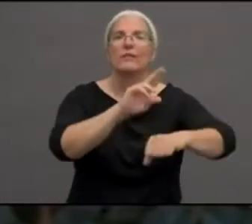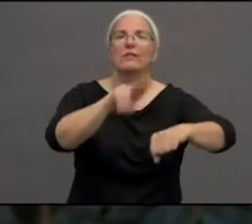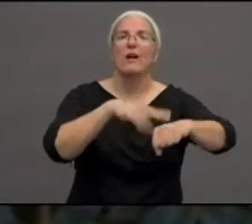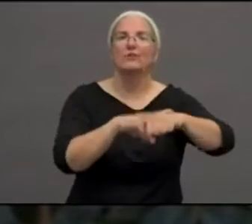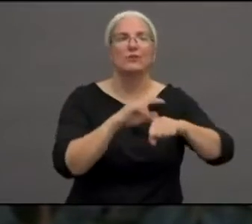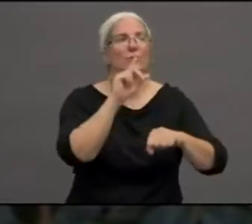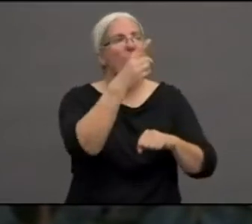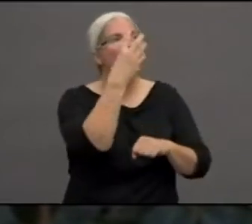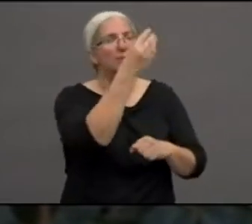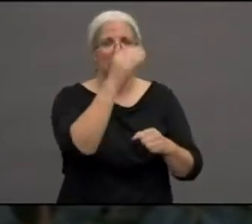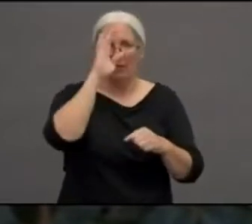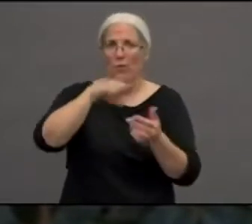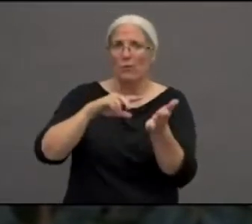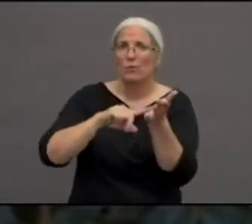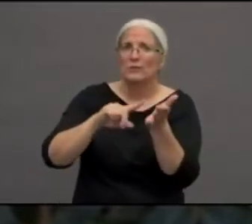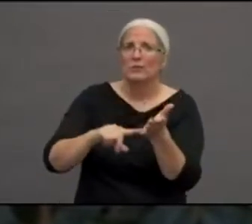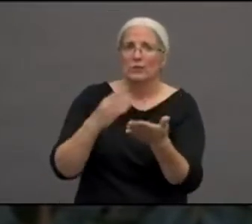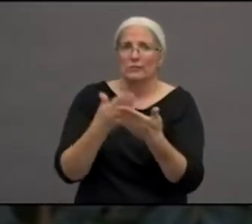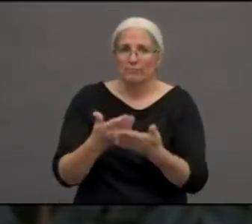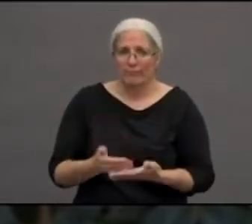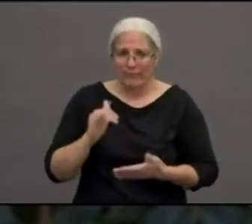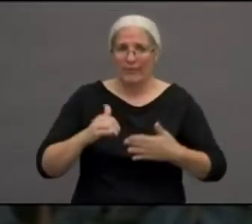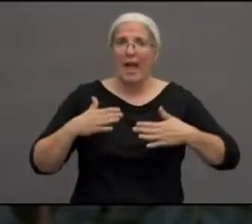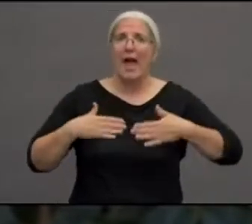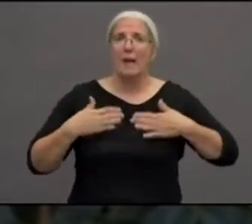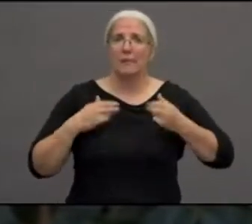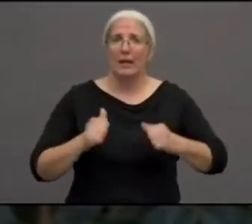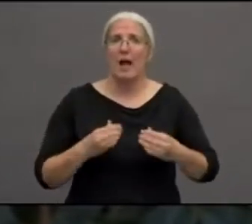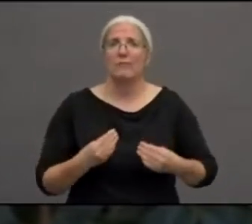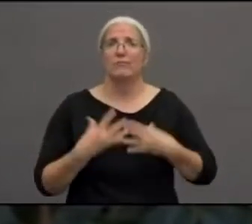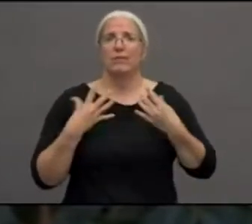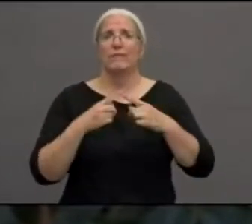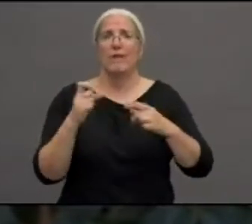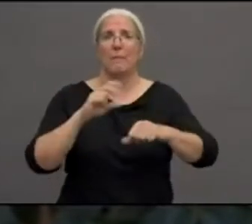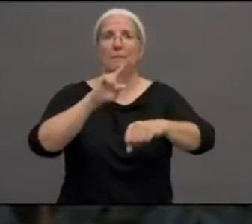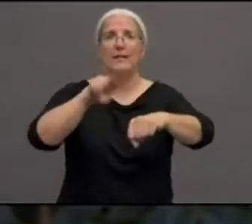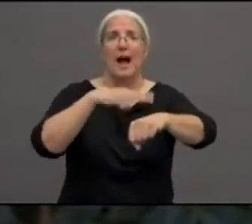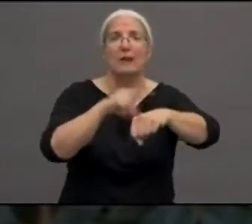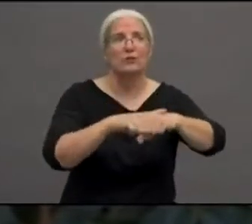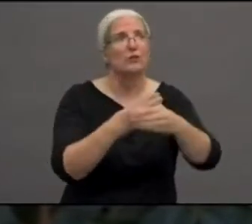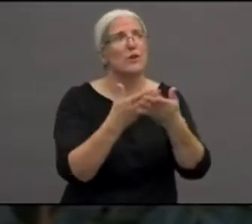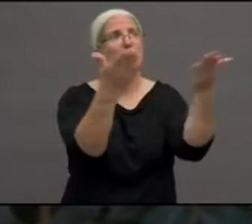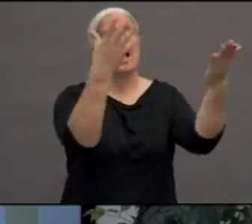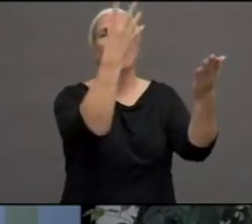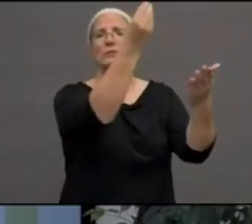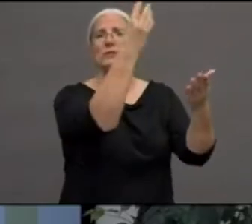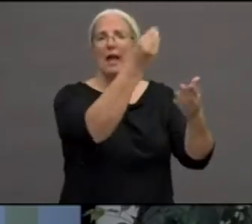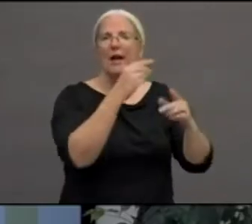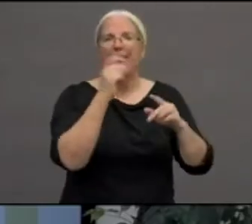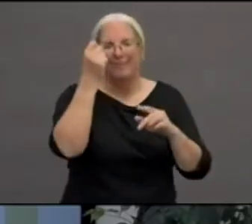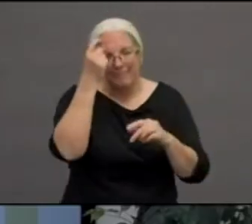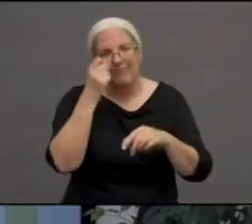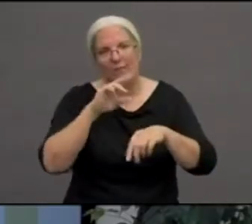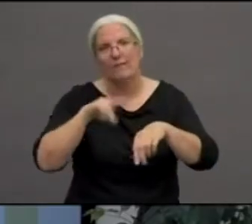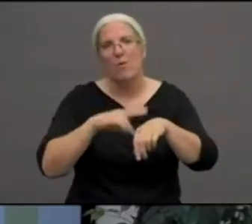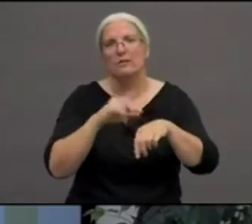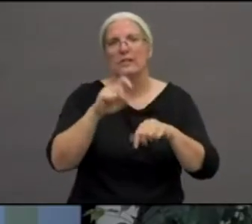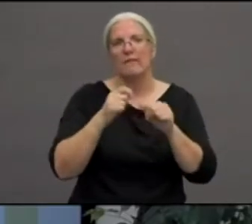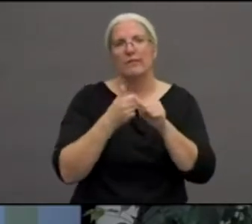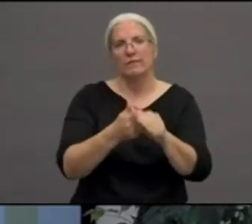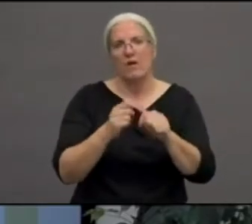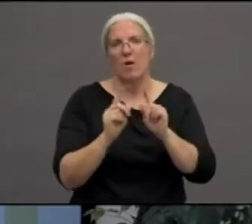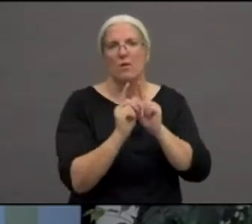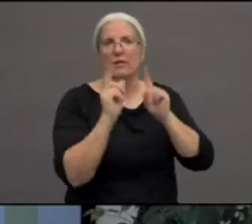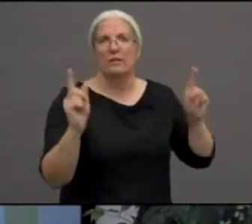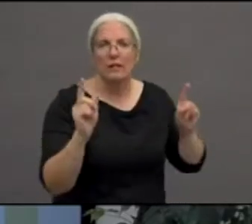some happiness. But remember, social distancing and following public health recommendation. Thank you. Yeah,